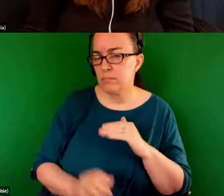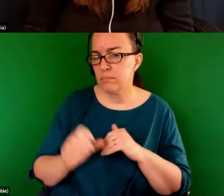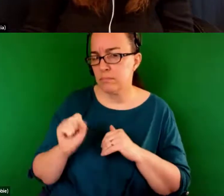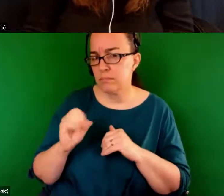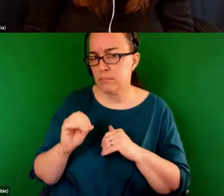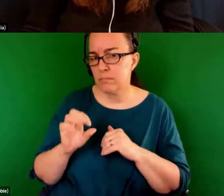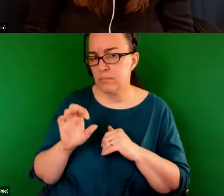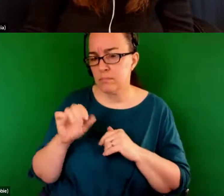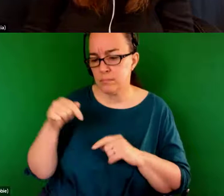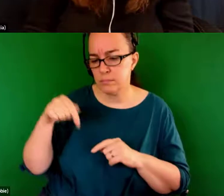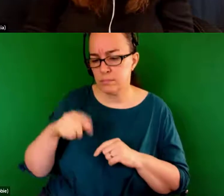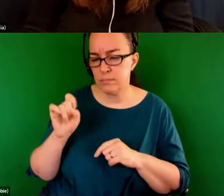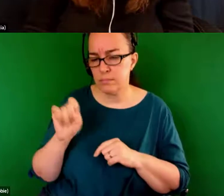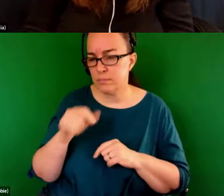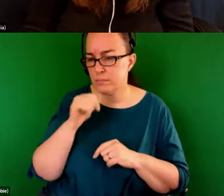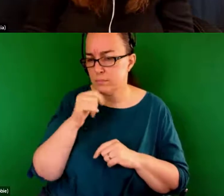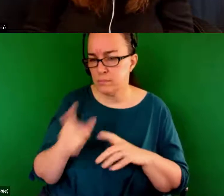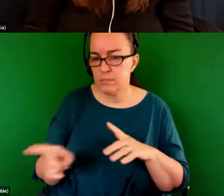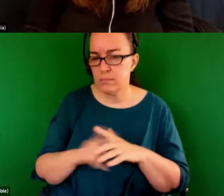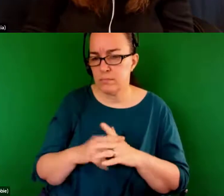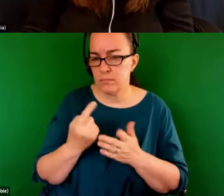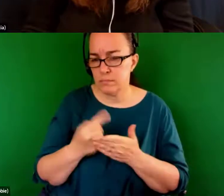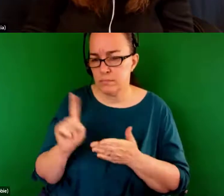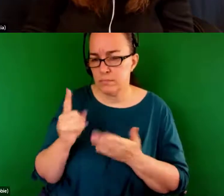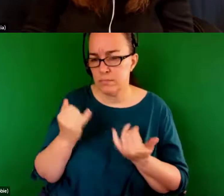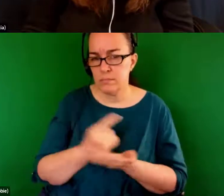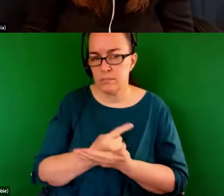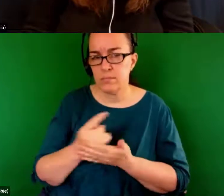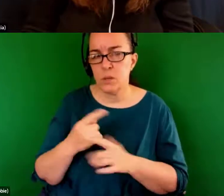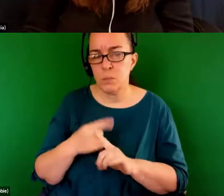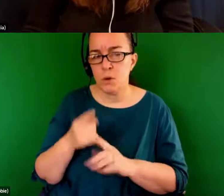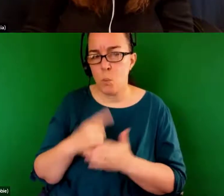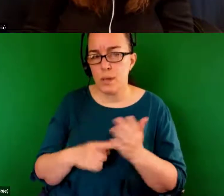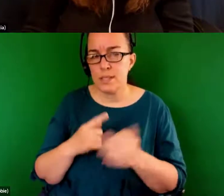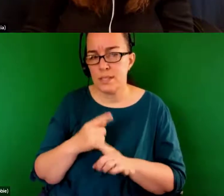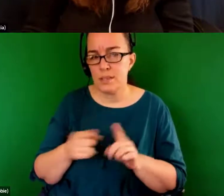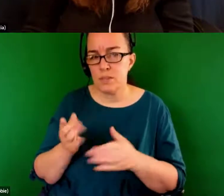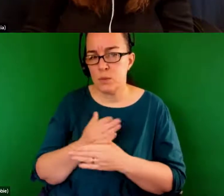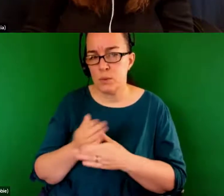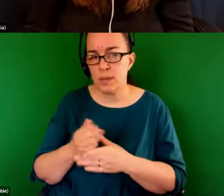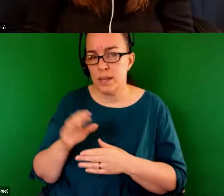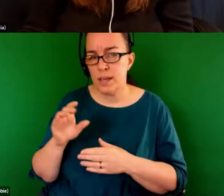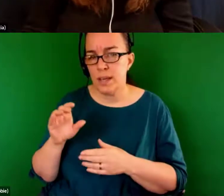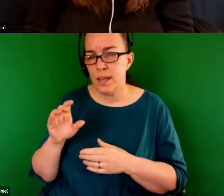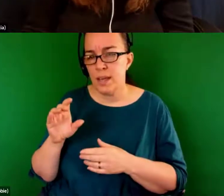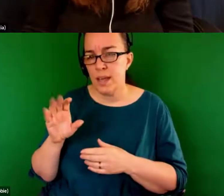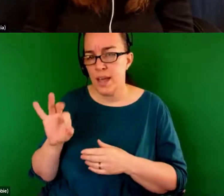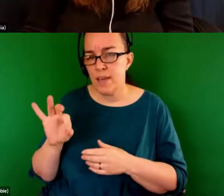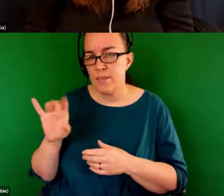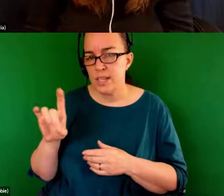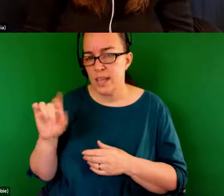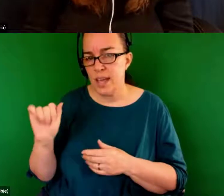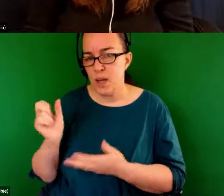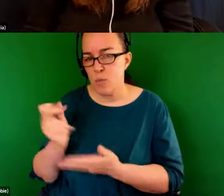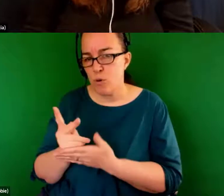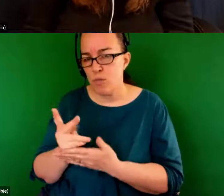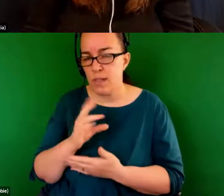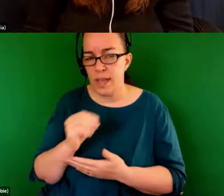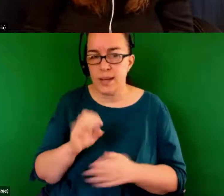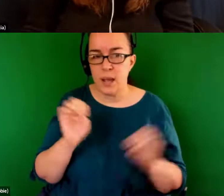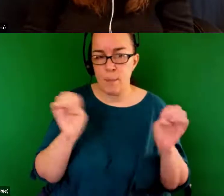did not directly come up last week or this week, but what is the difference between the FDA approval versus the emergency approval?